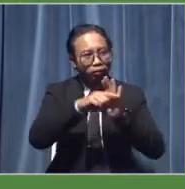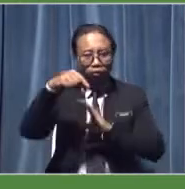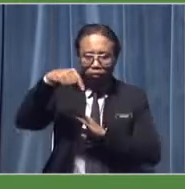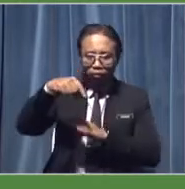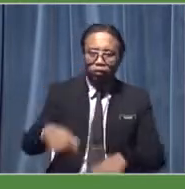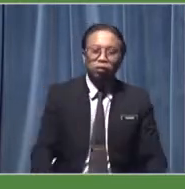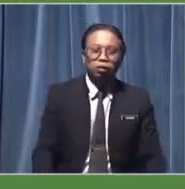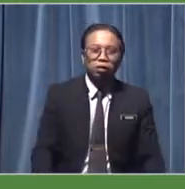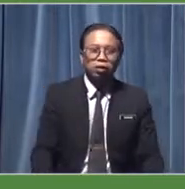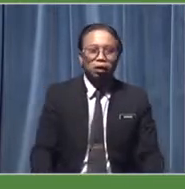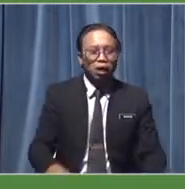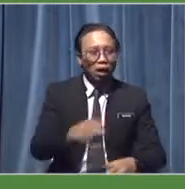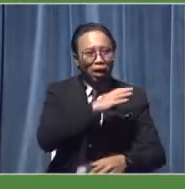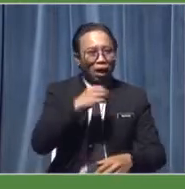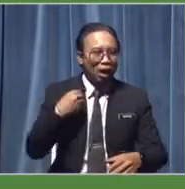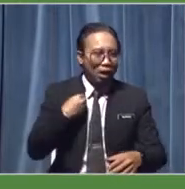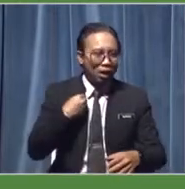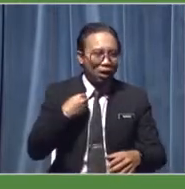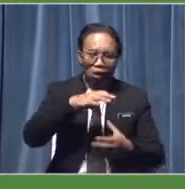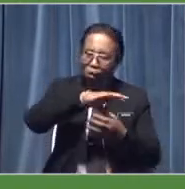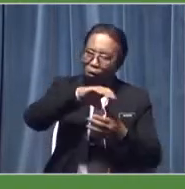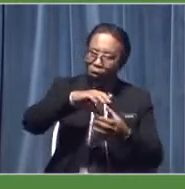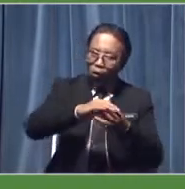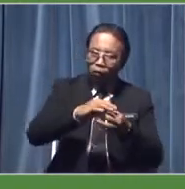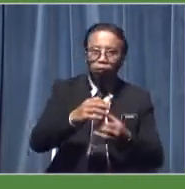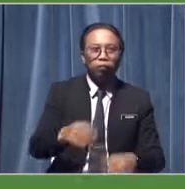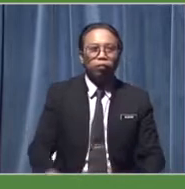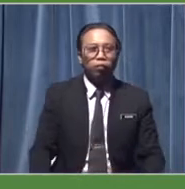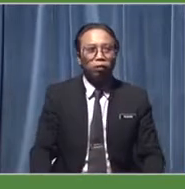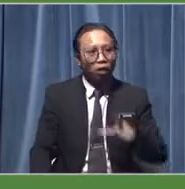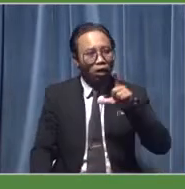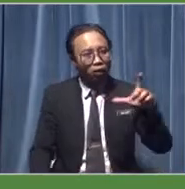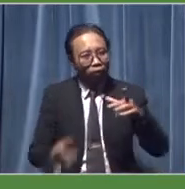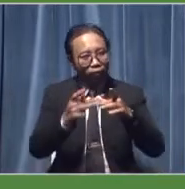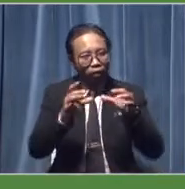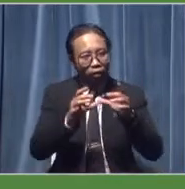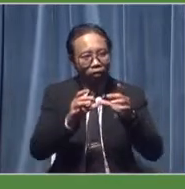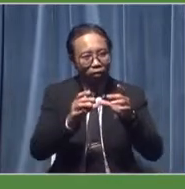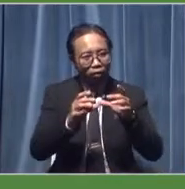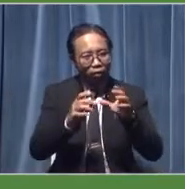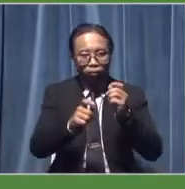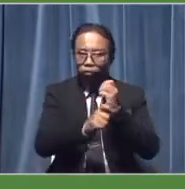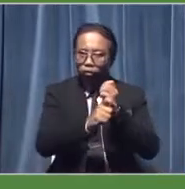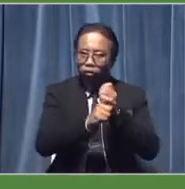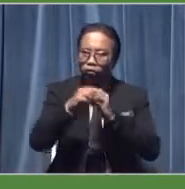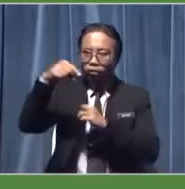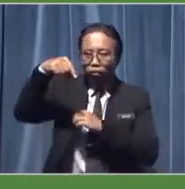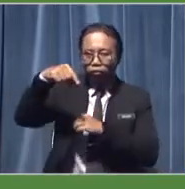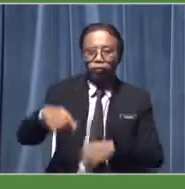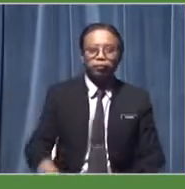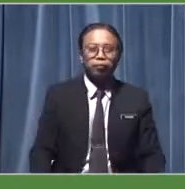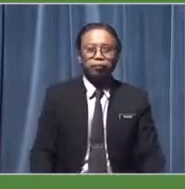and all the left plates will end up with charge positive Q.